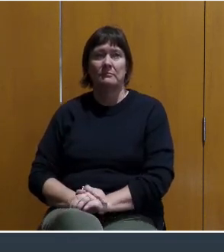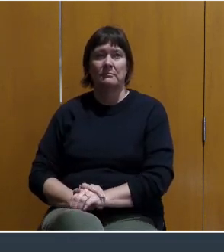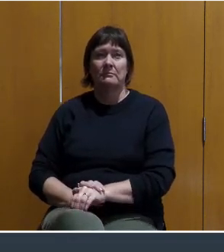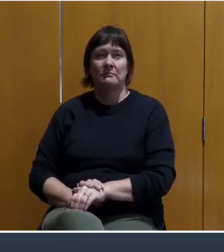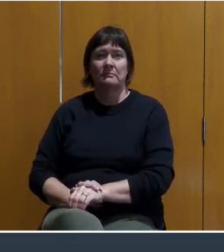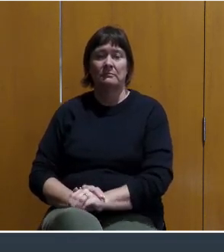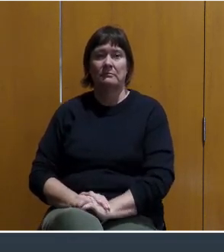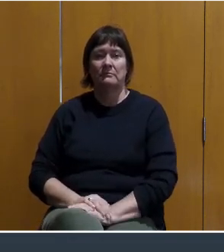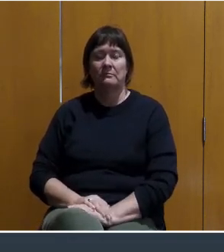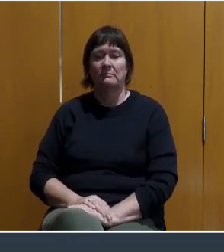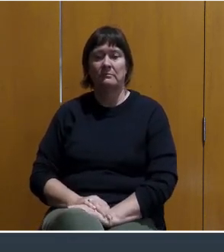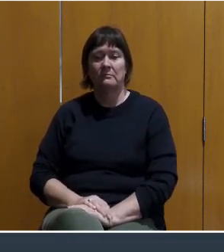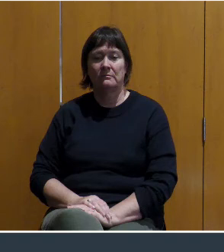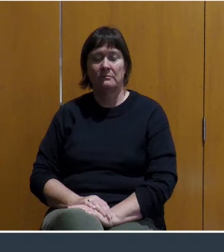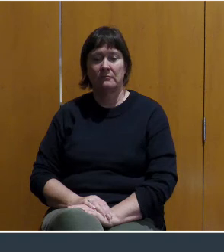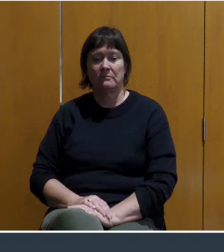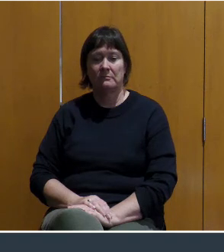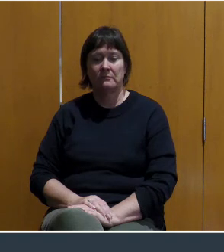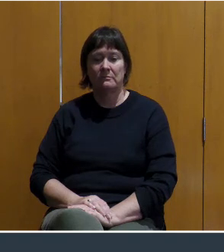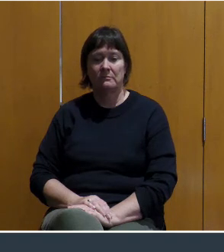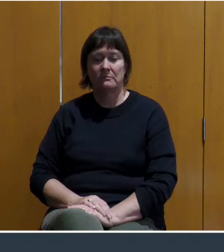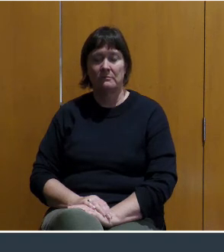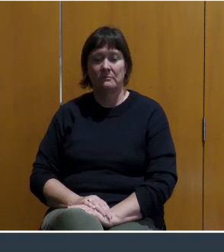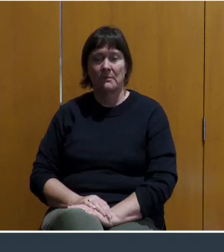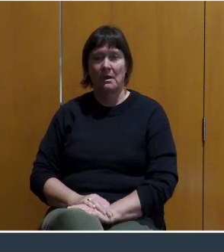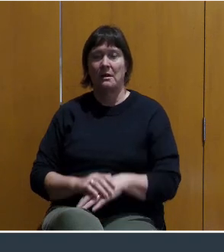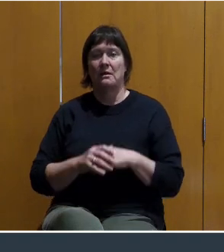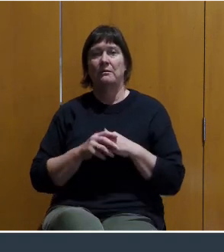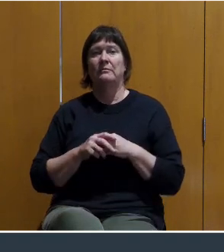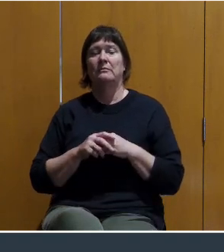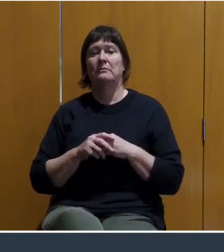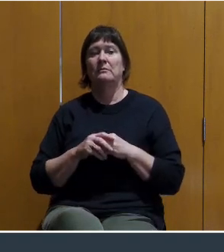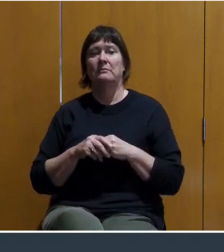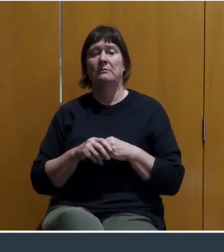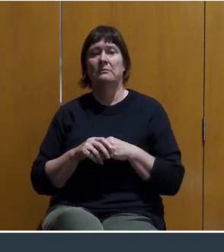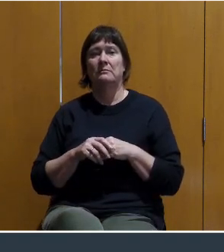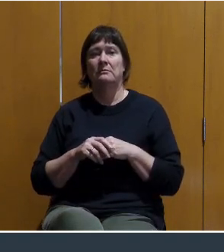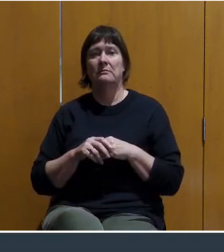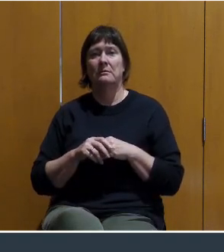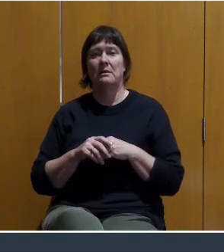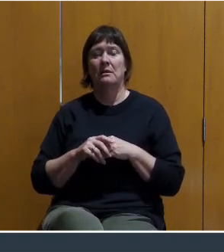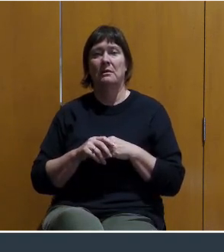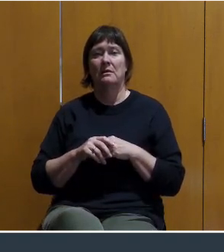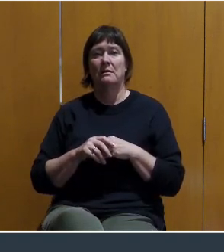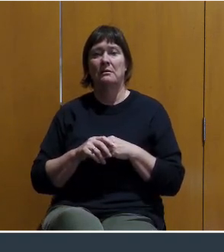Other than that, after hearing the